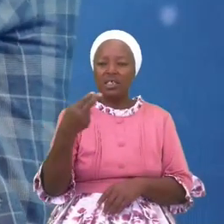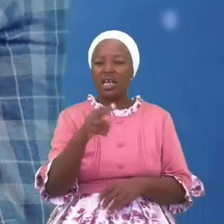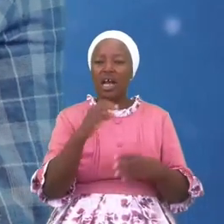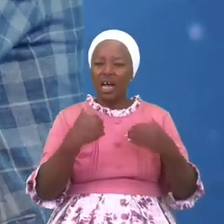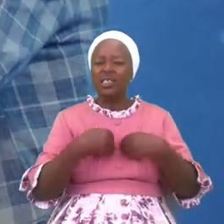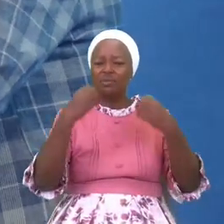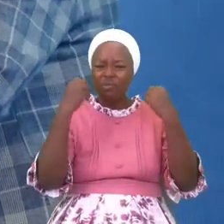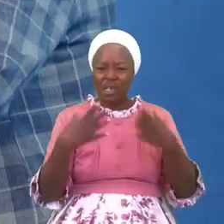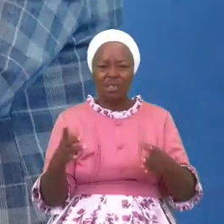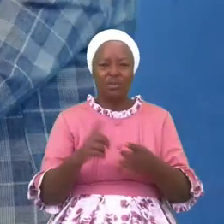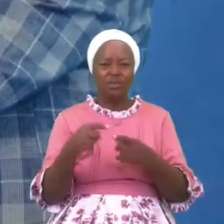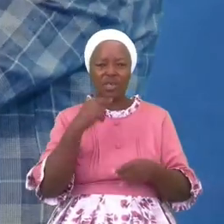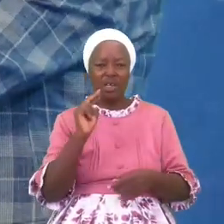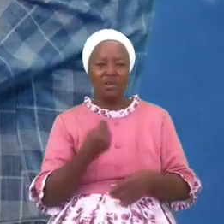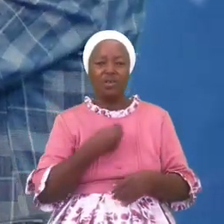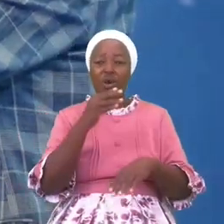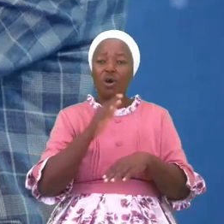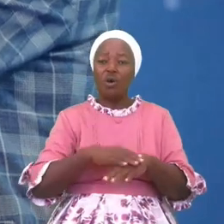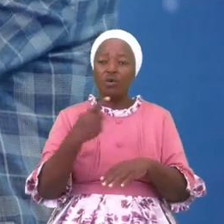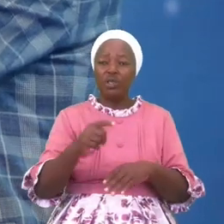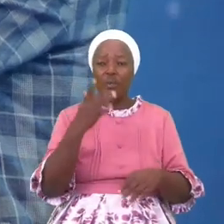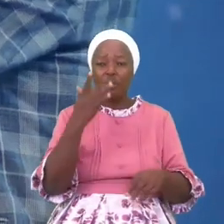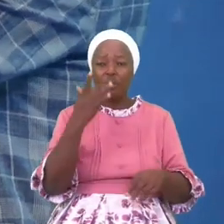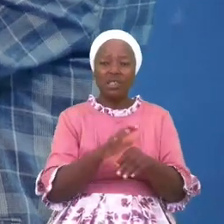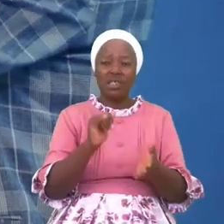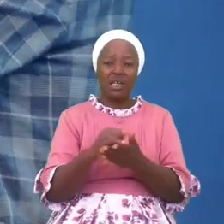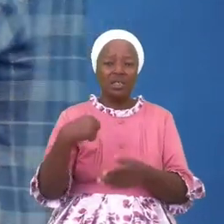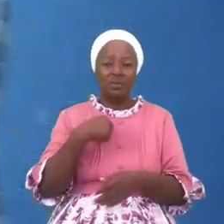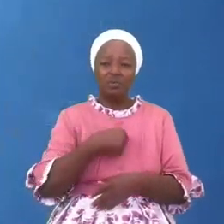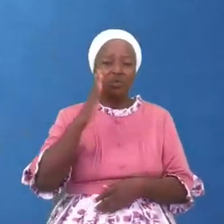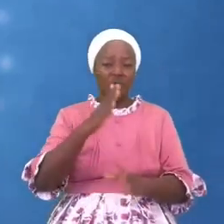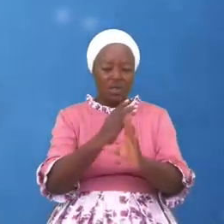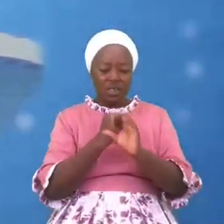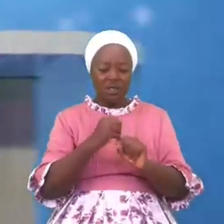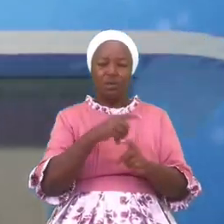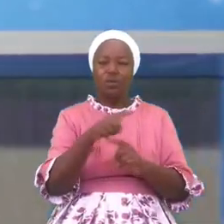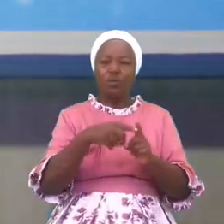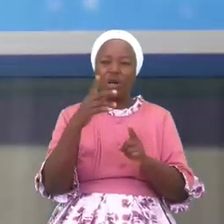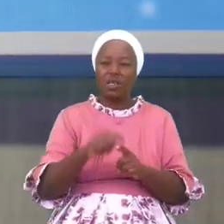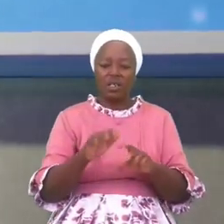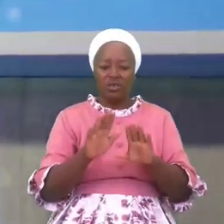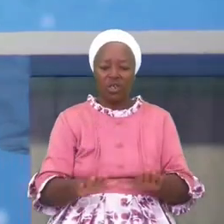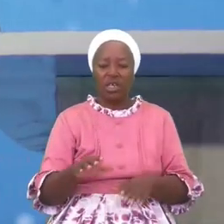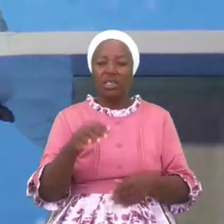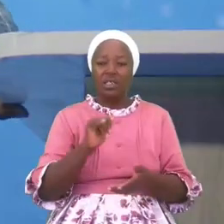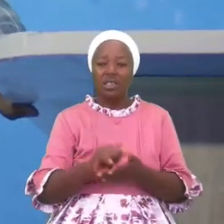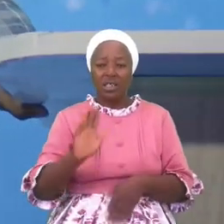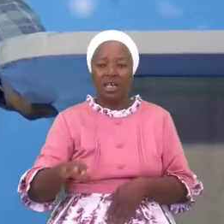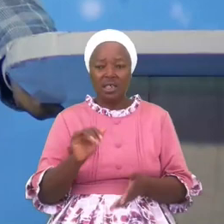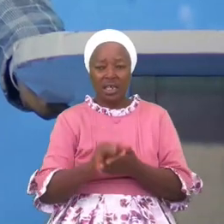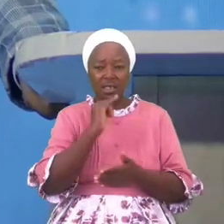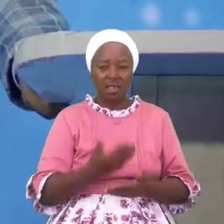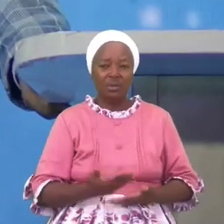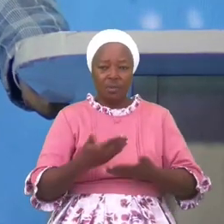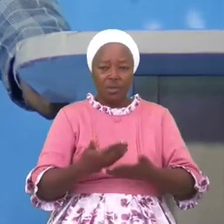will receive when the child that is born, and the son that is given, and the one that comes with